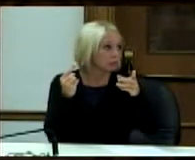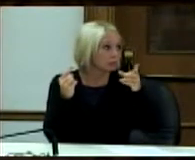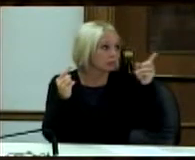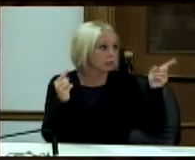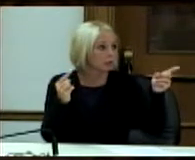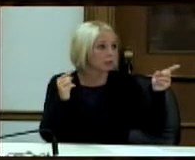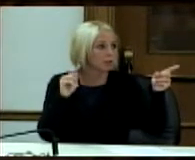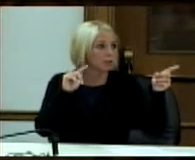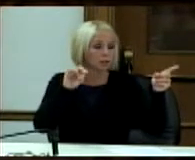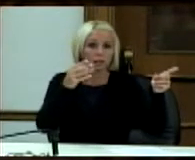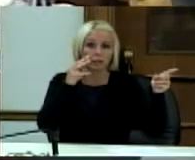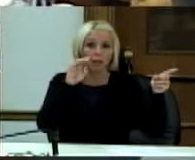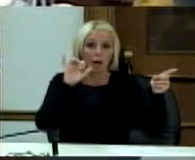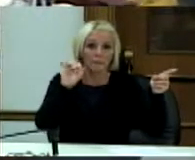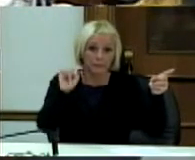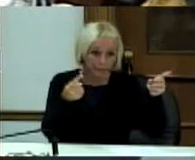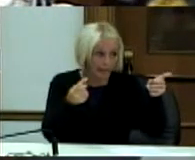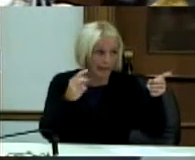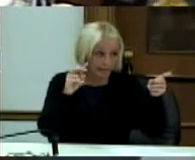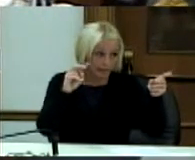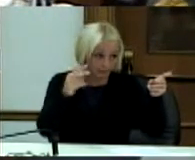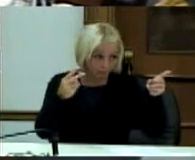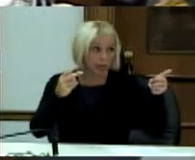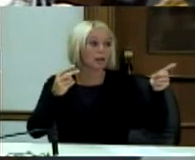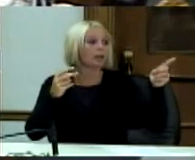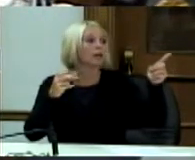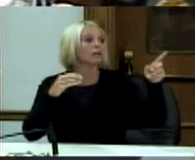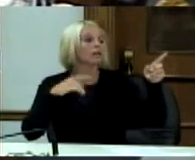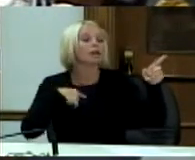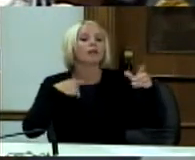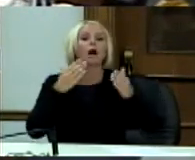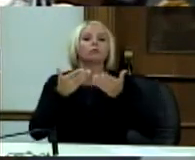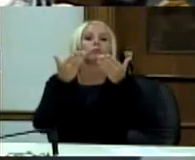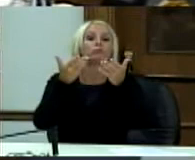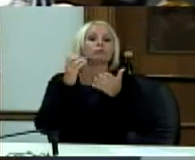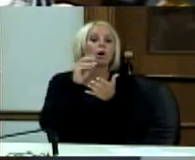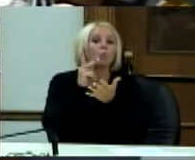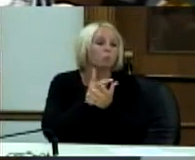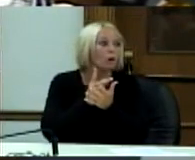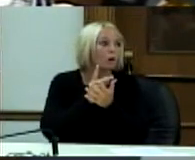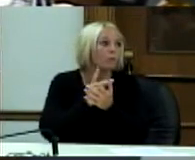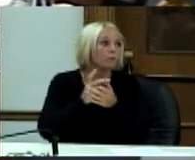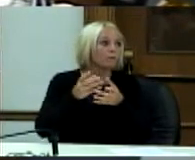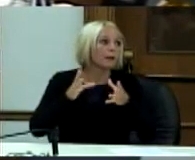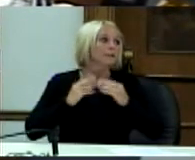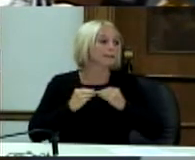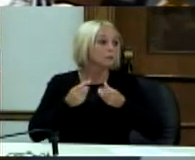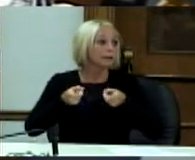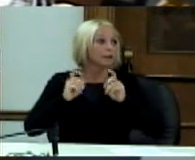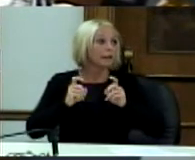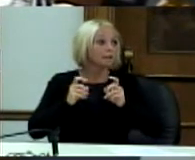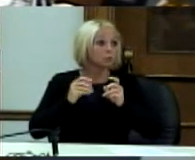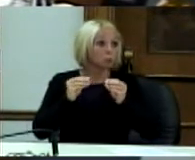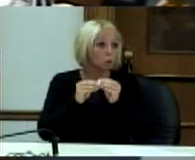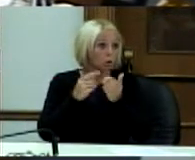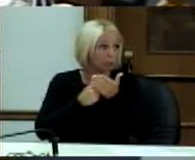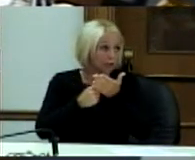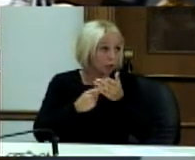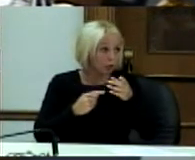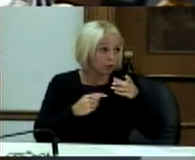second? Second. Now that we have a motion and a second to approve the acceptance of these gifts, any further